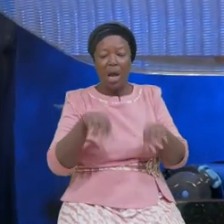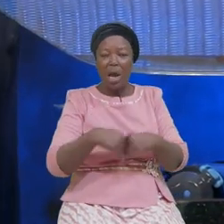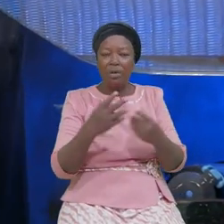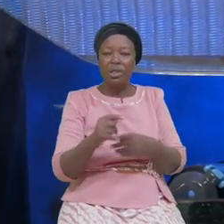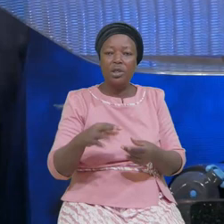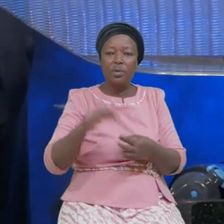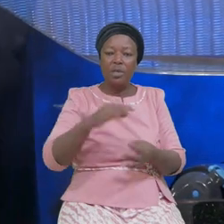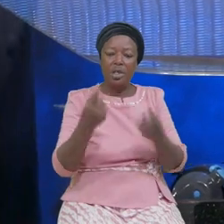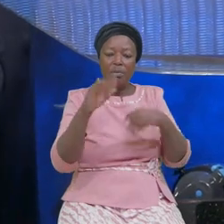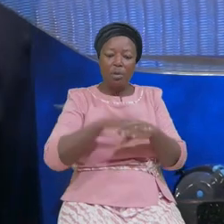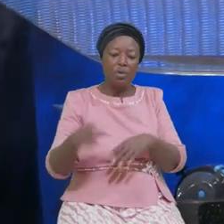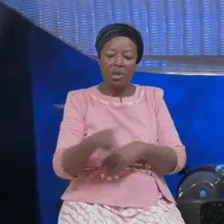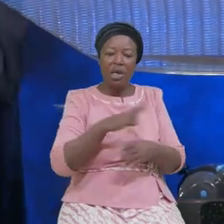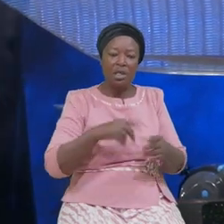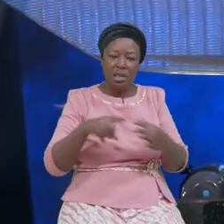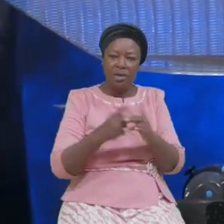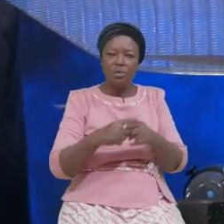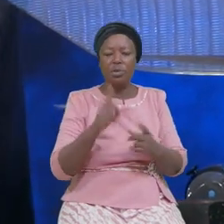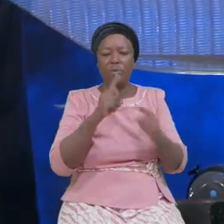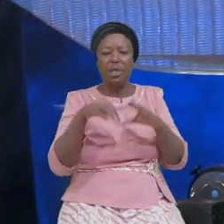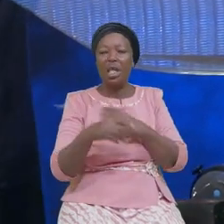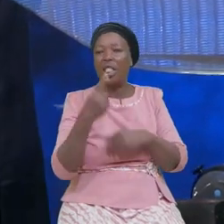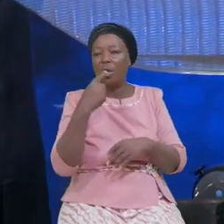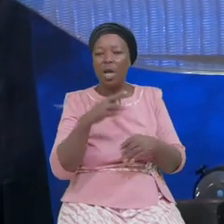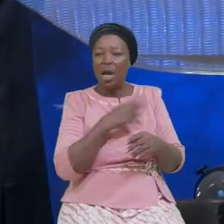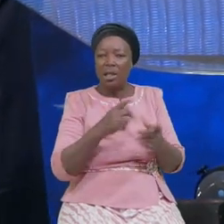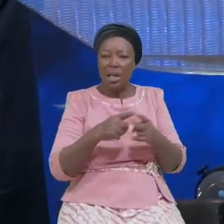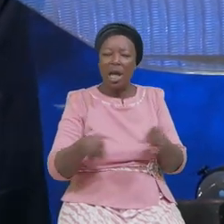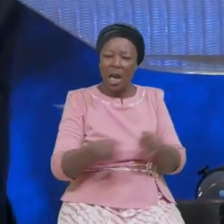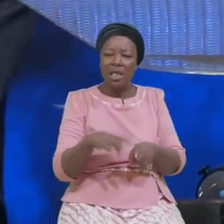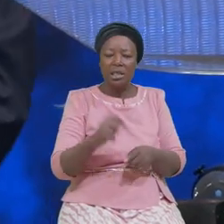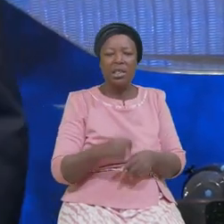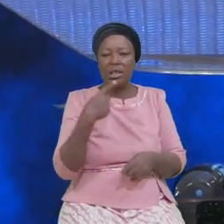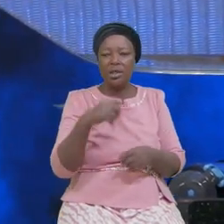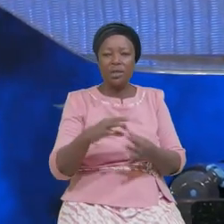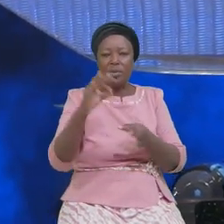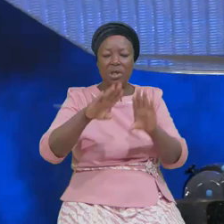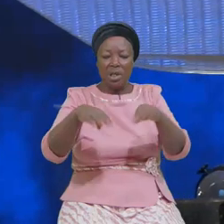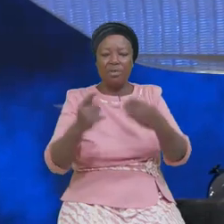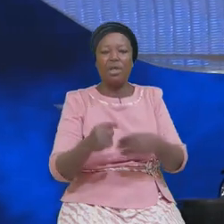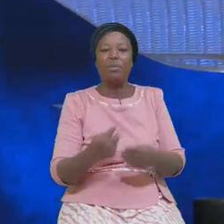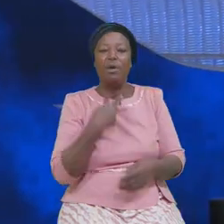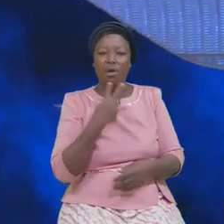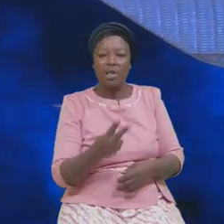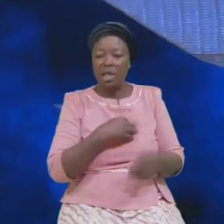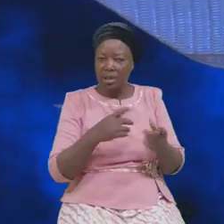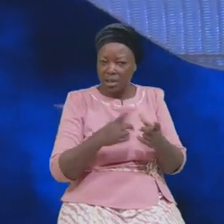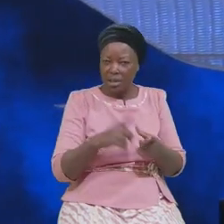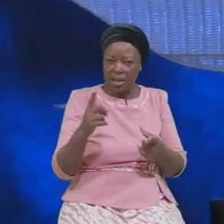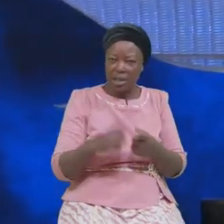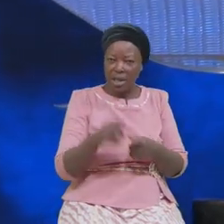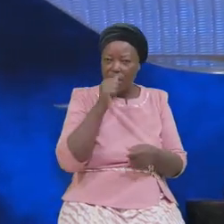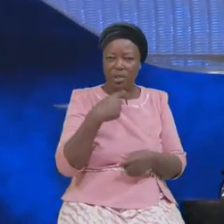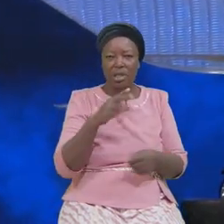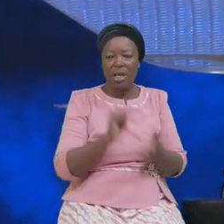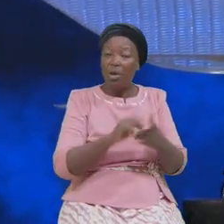them and they began to speak in tongues, and the Spirit gave utterance. I'm saying that when